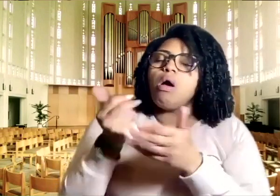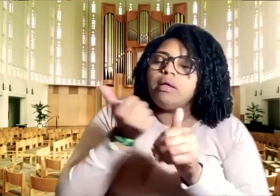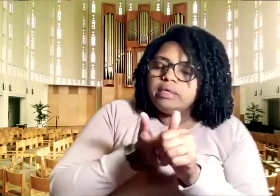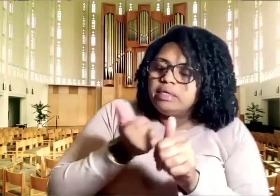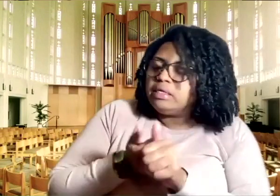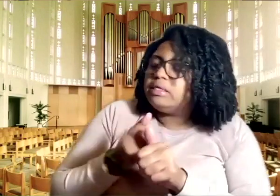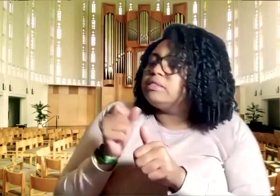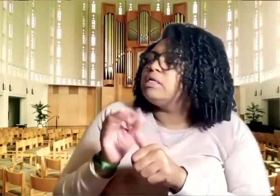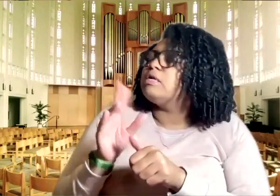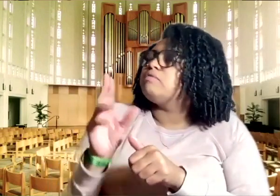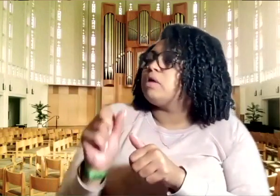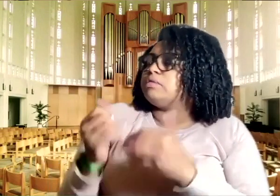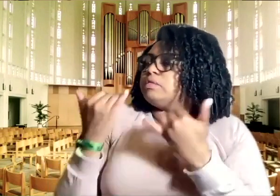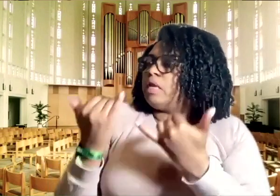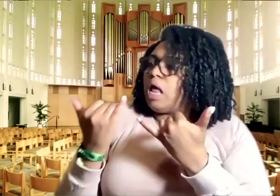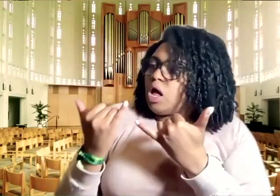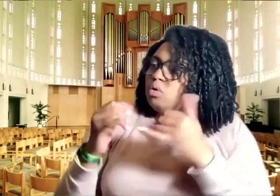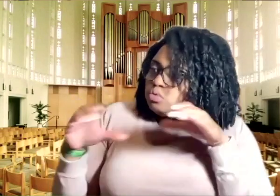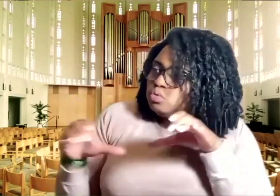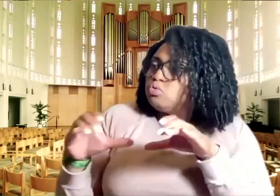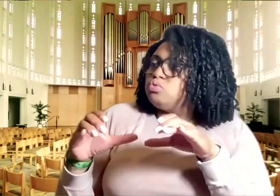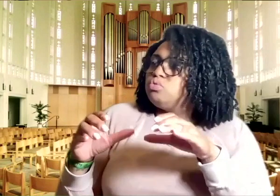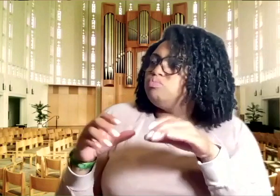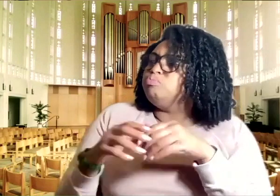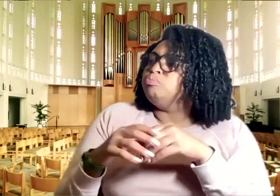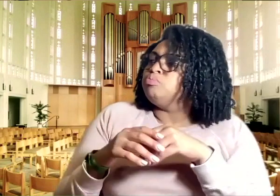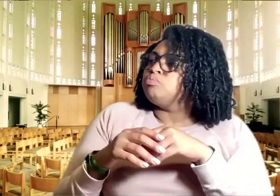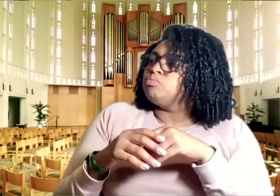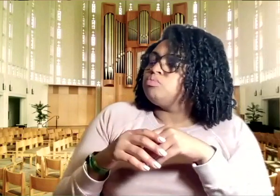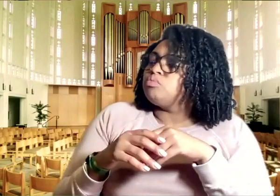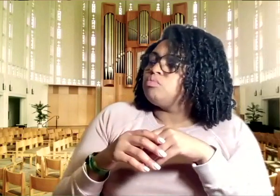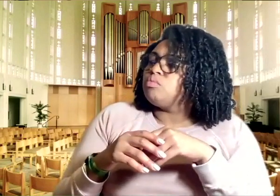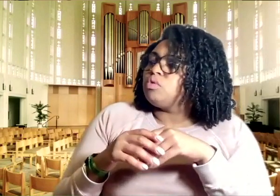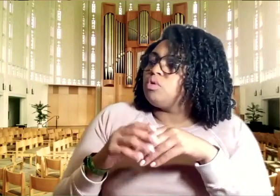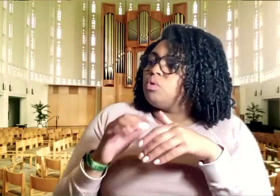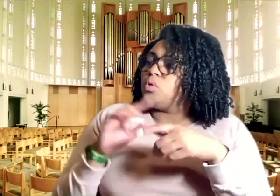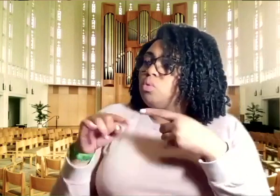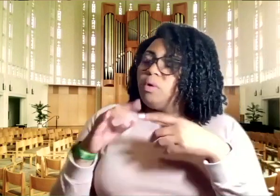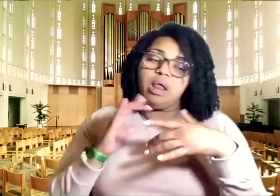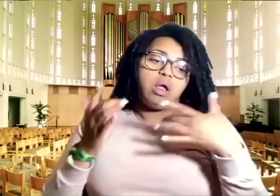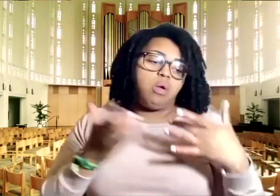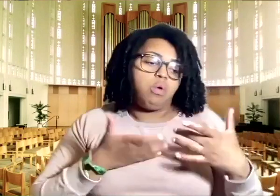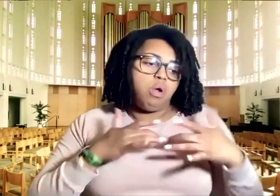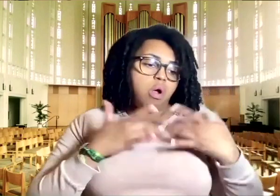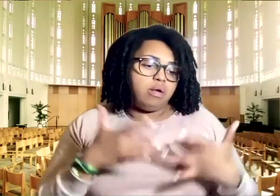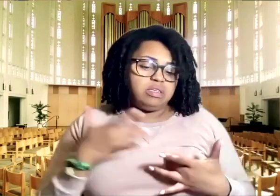and in this place, even when our hearts are faint.